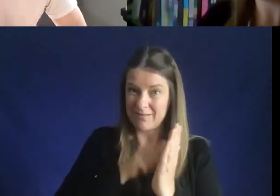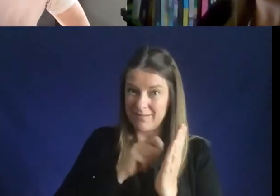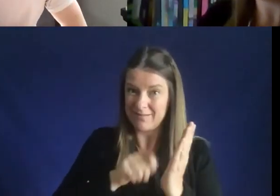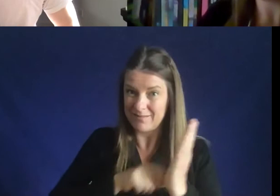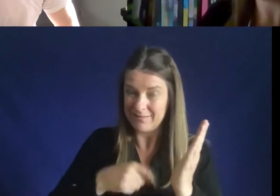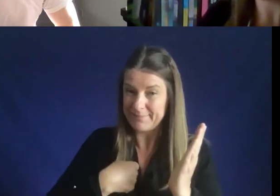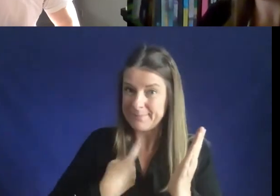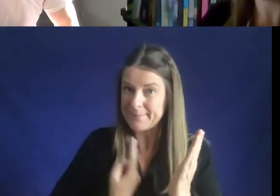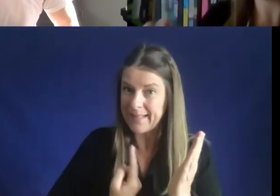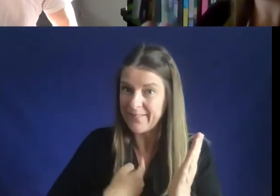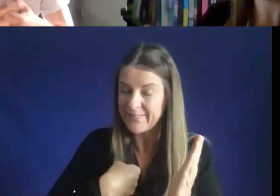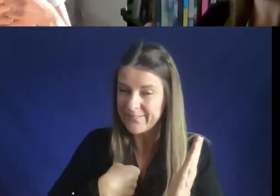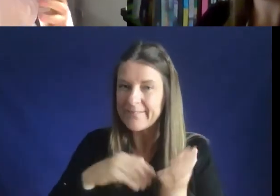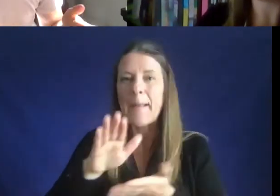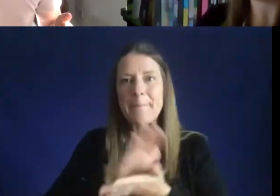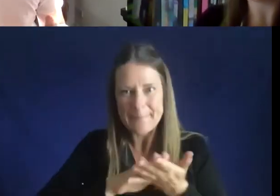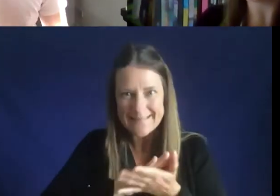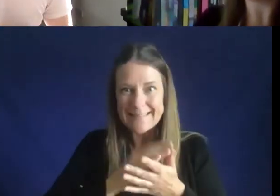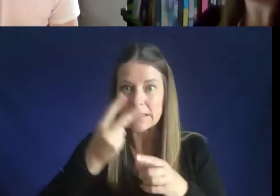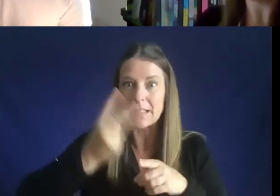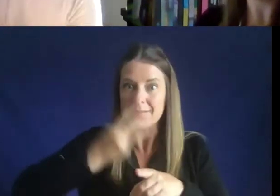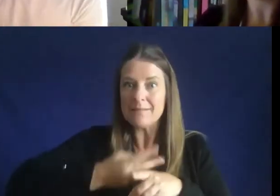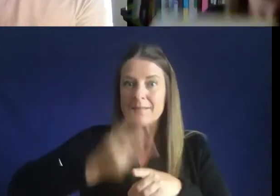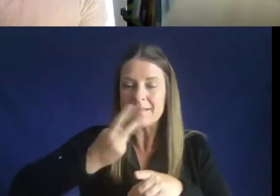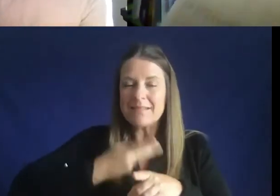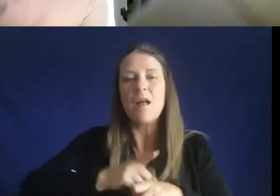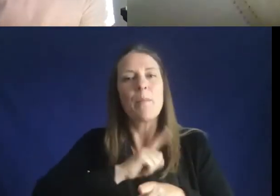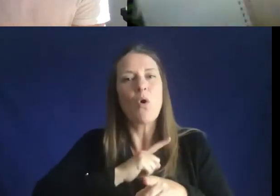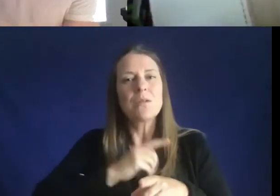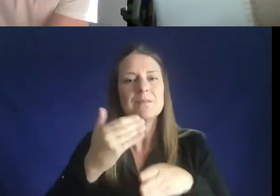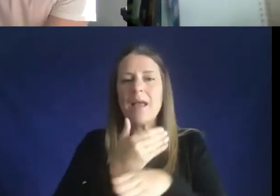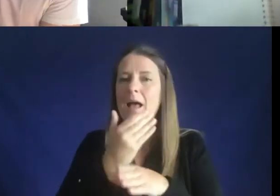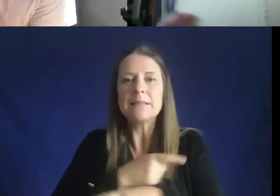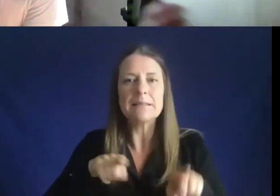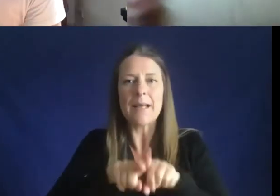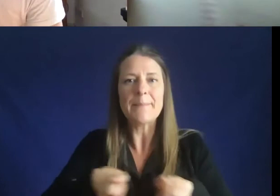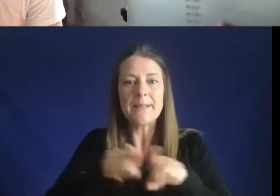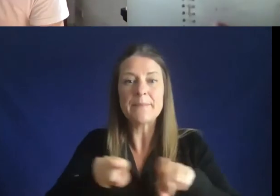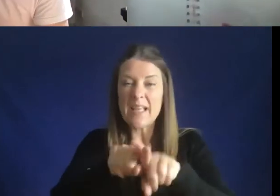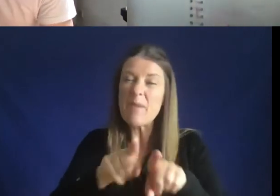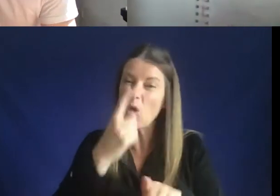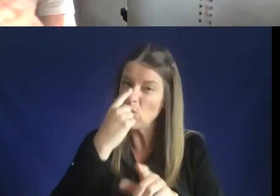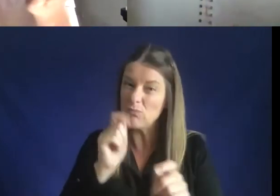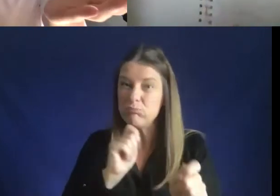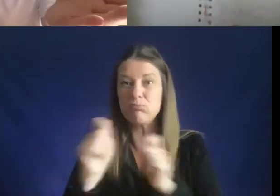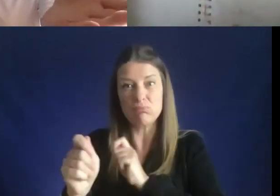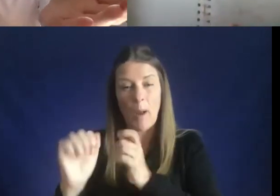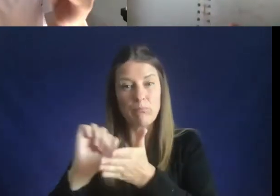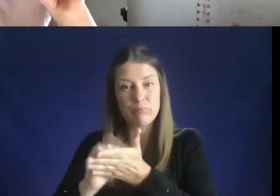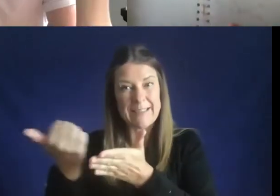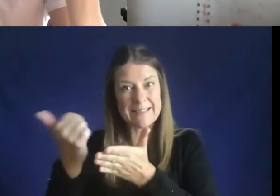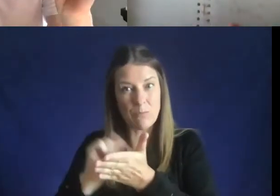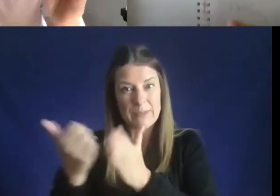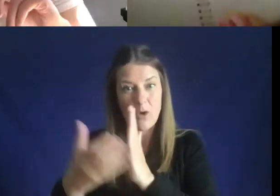value of them, because all the tasks are the same, could be like printed, copied and printed. That's a page